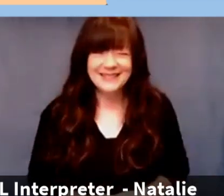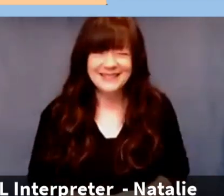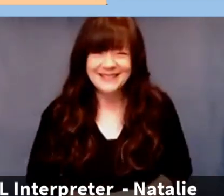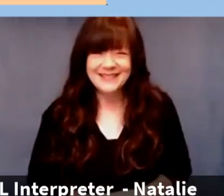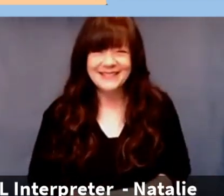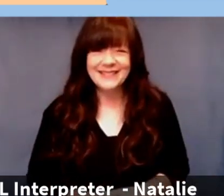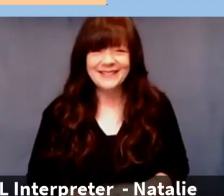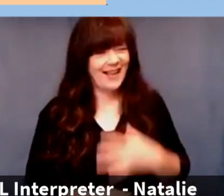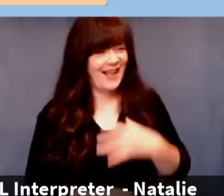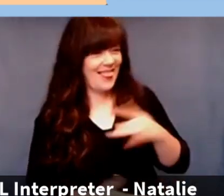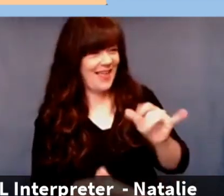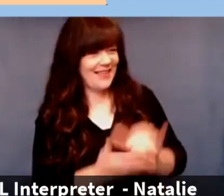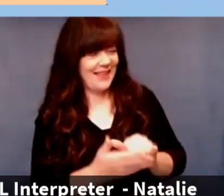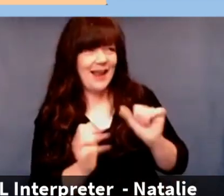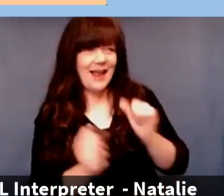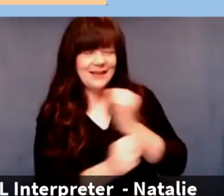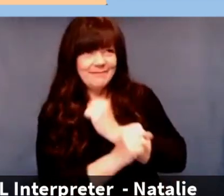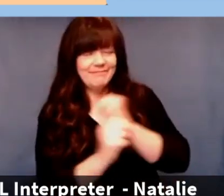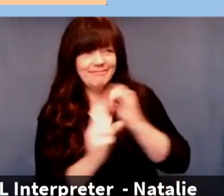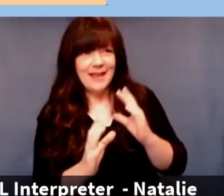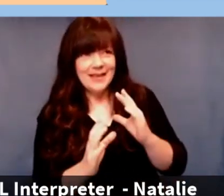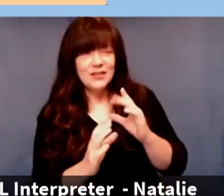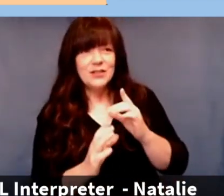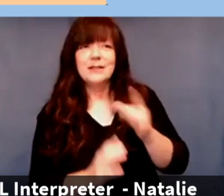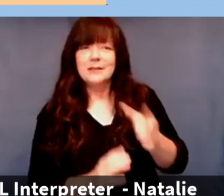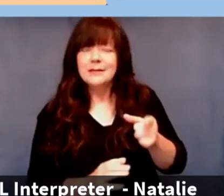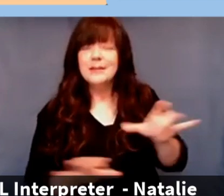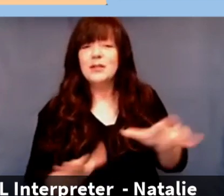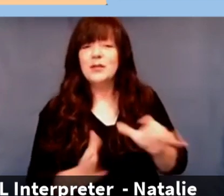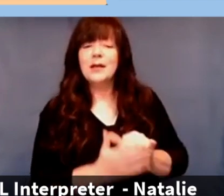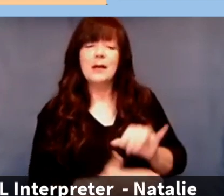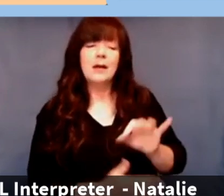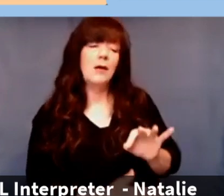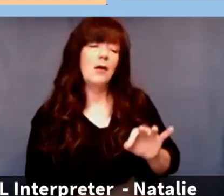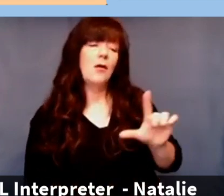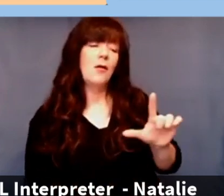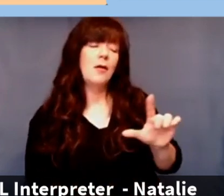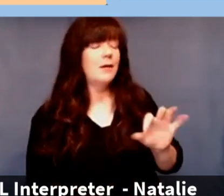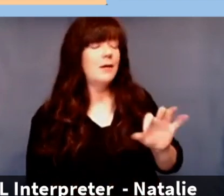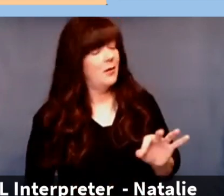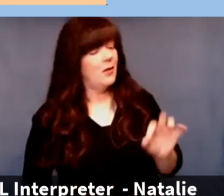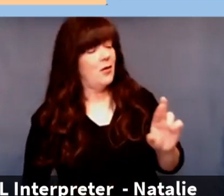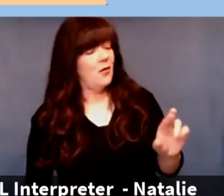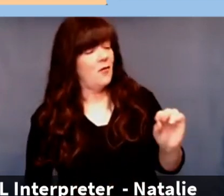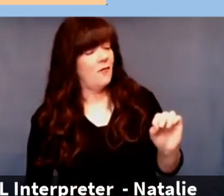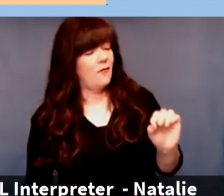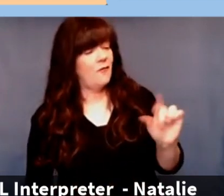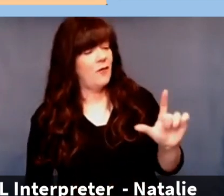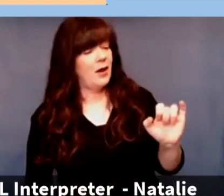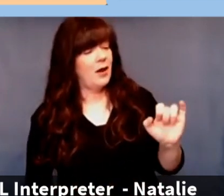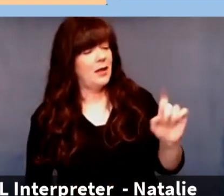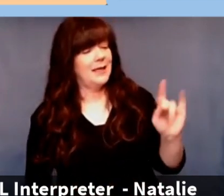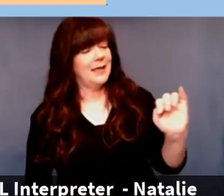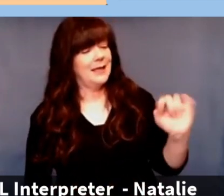I like that. I can imagine her doing that, frolicking and teaching everybody her ways.